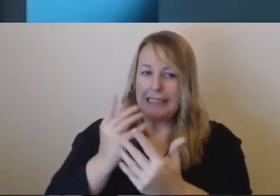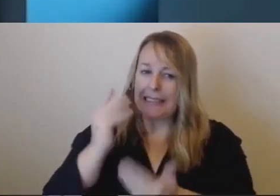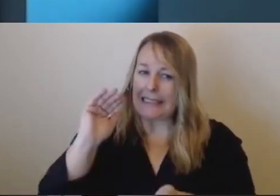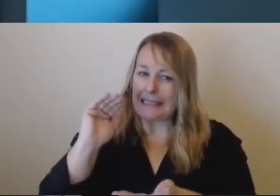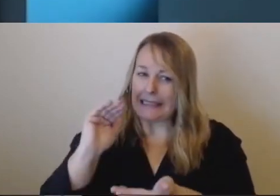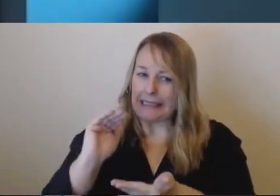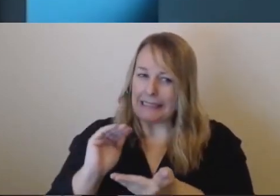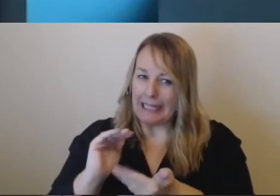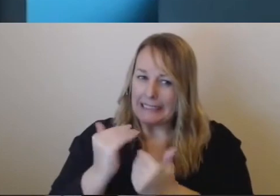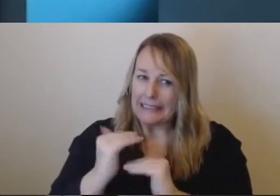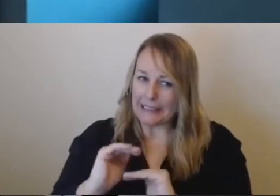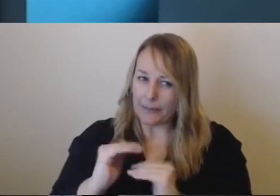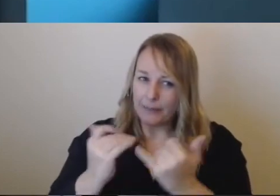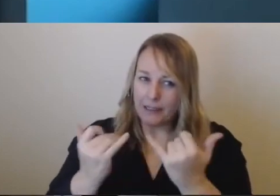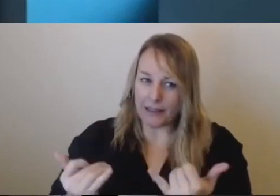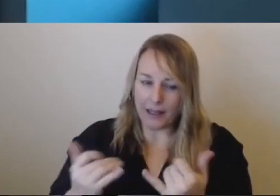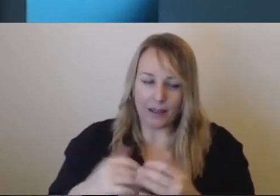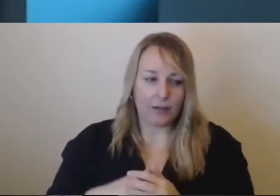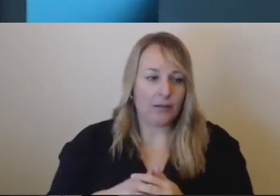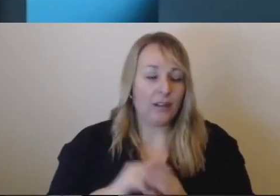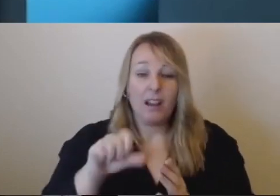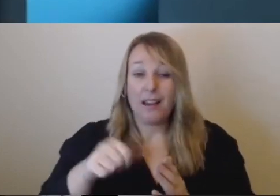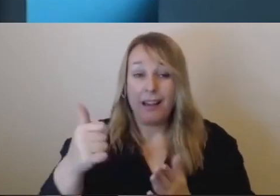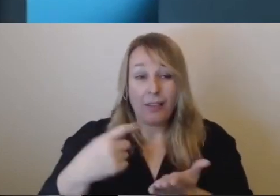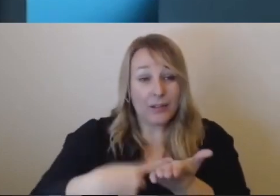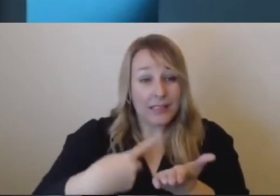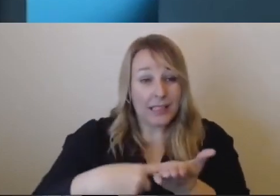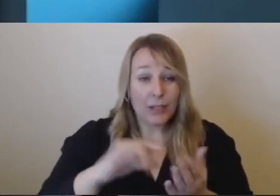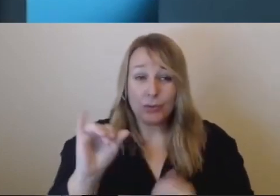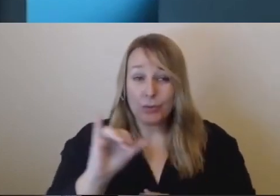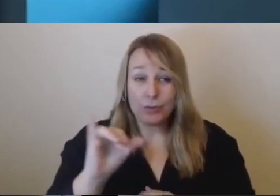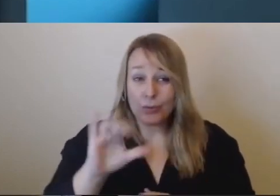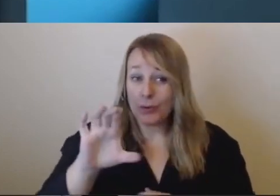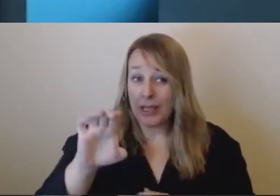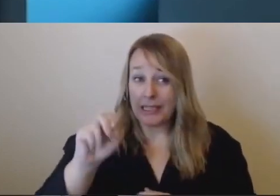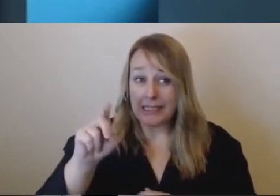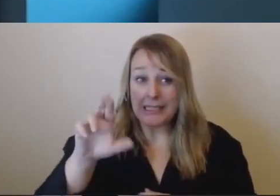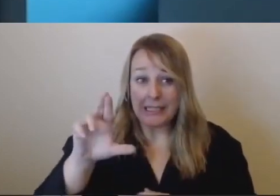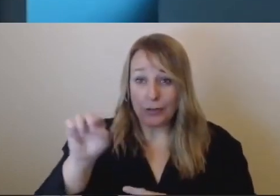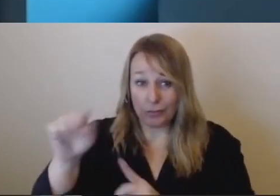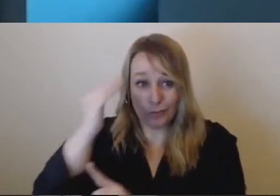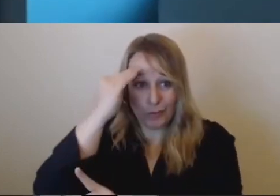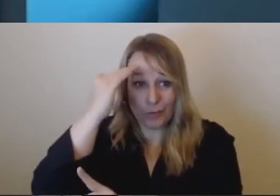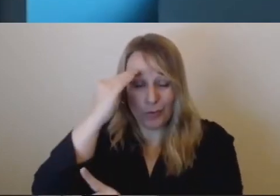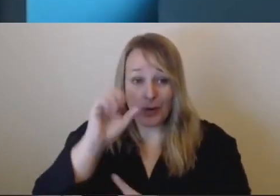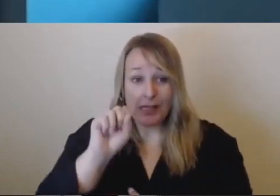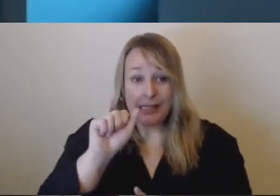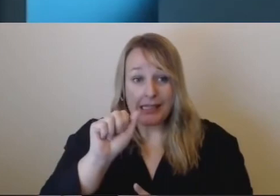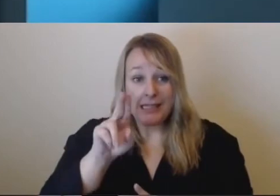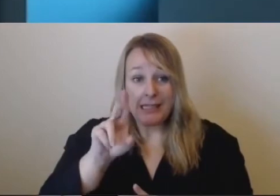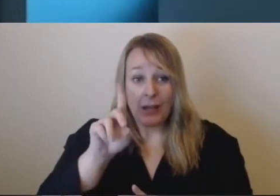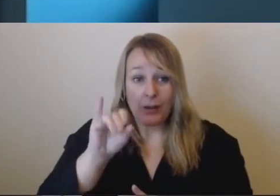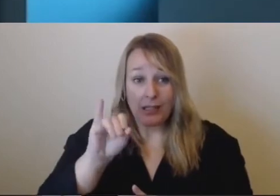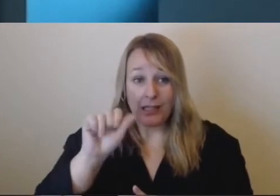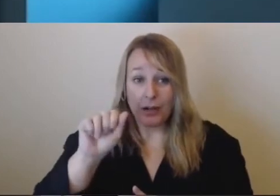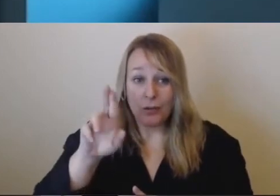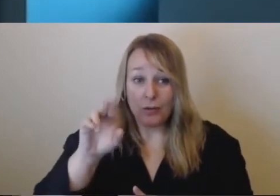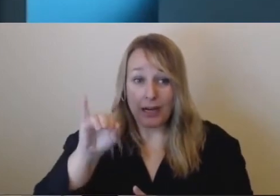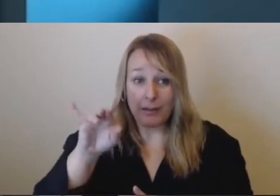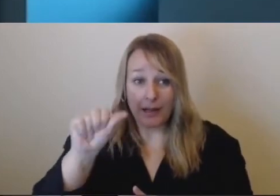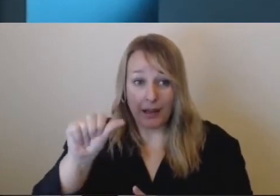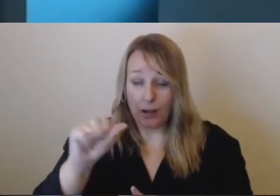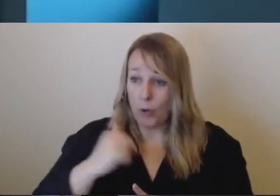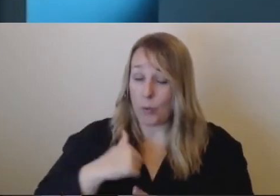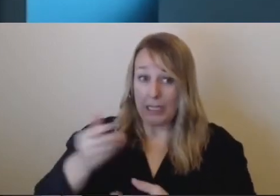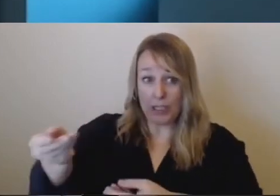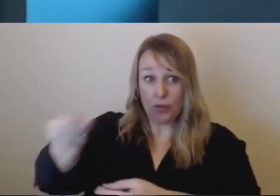of discussion, as Cesar knows very well, about Canada's cooperation with Saudi Arabia, another repressive regime. We trade with Saudi Arabia,